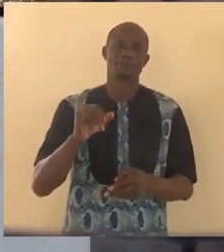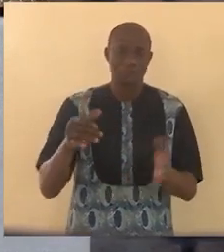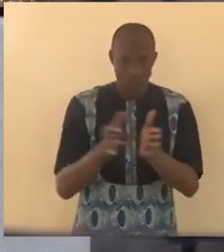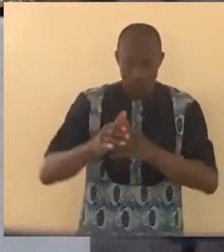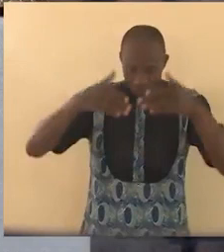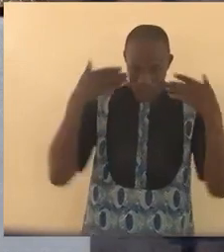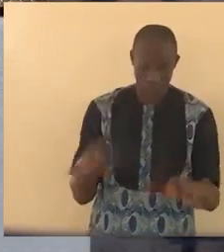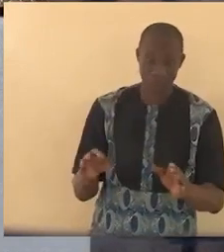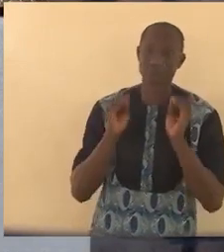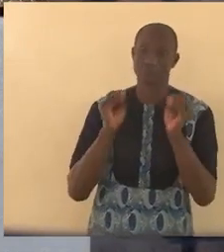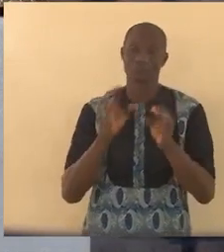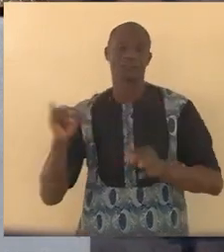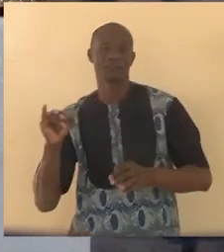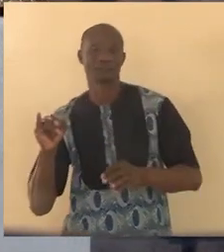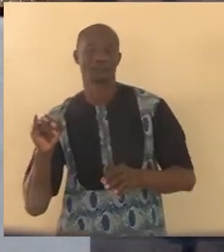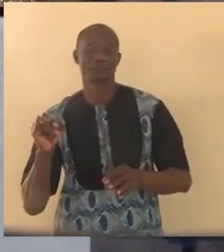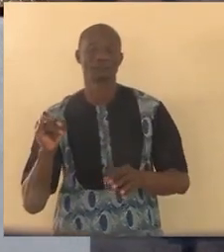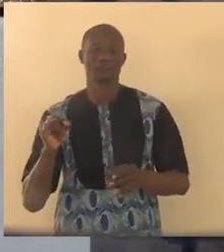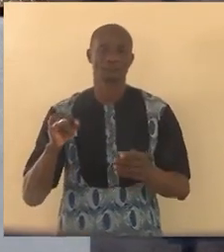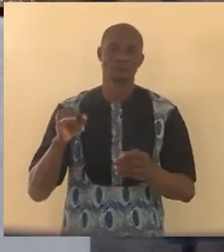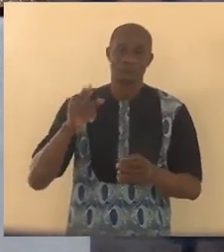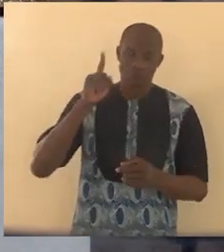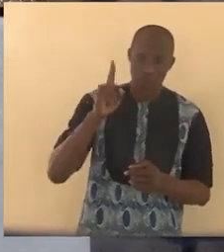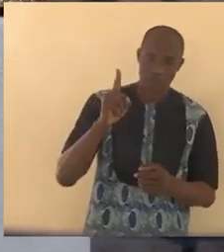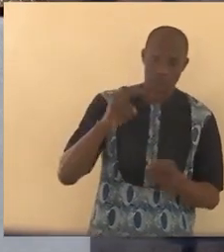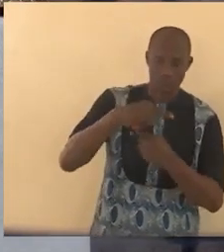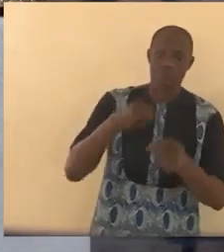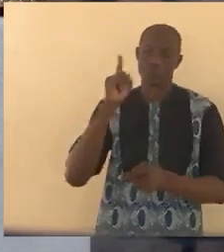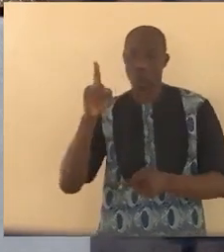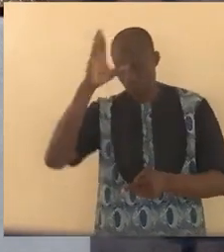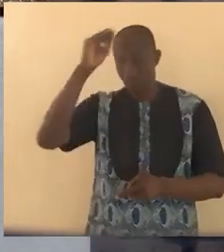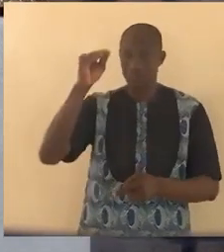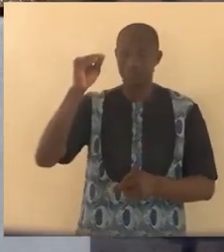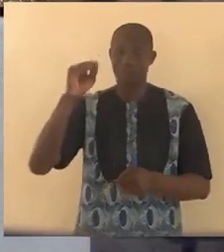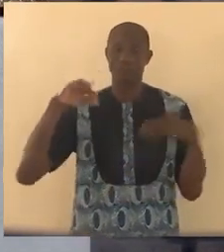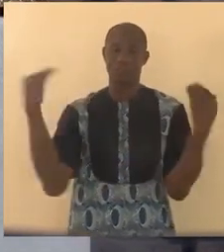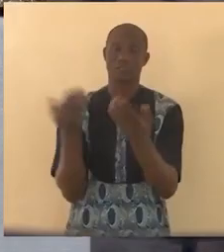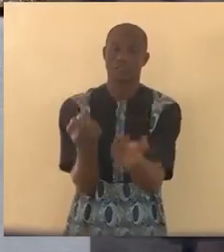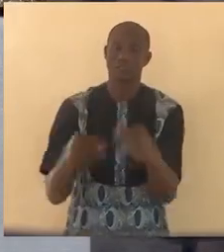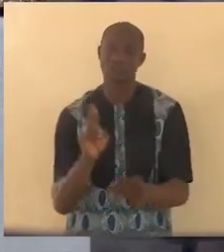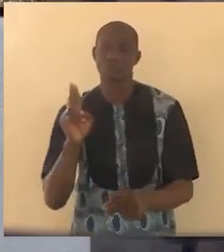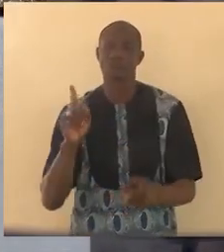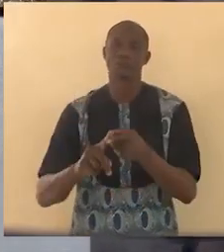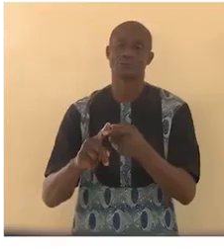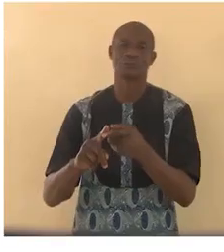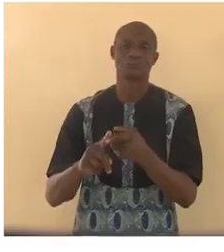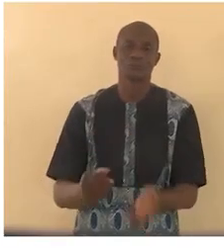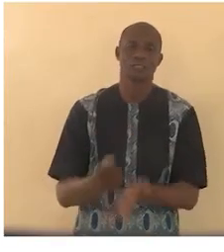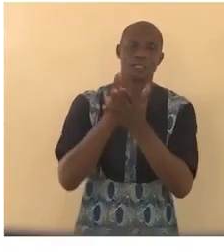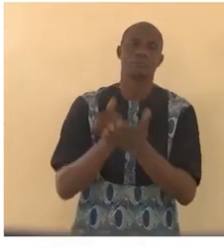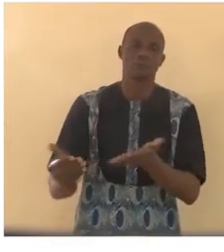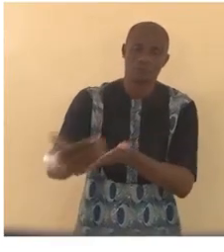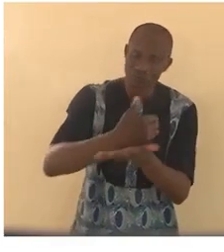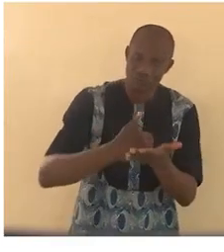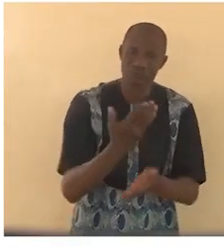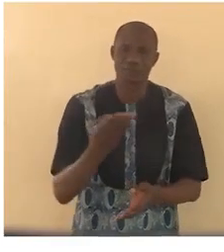Jesus had just finished one of his teaching sessions when one man from the crowd came up and asked him to intervene in an